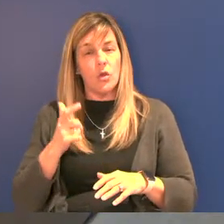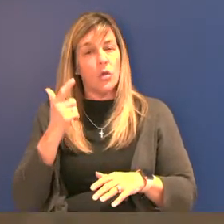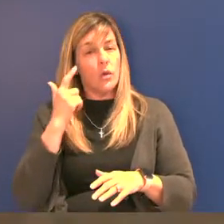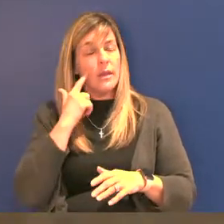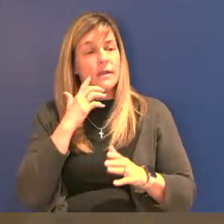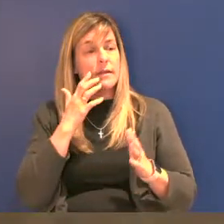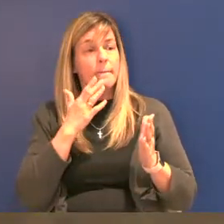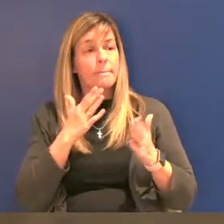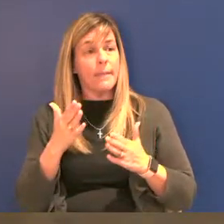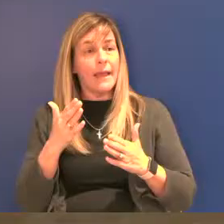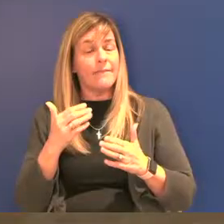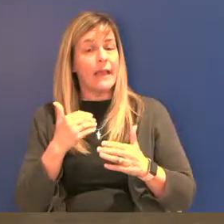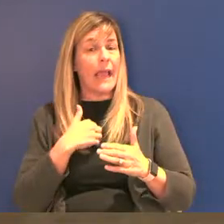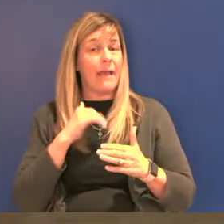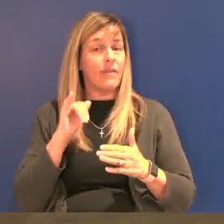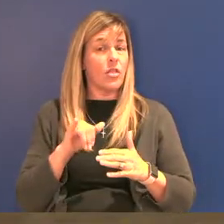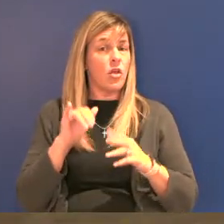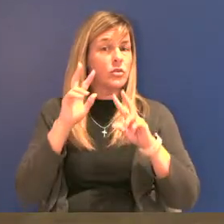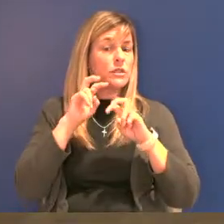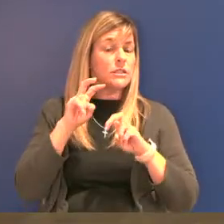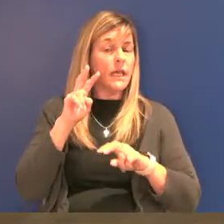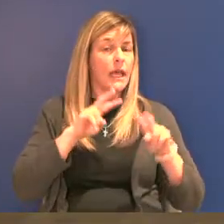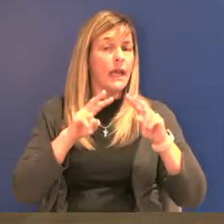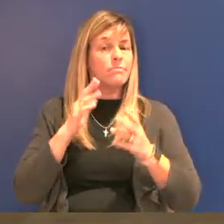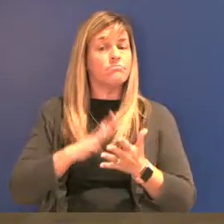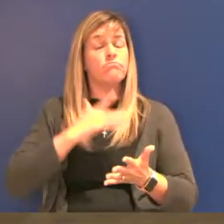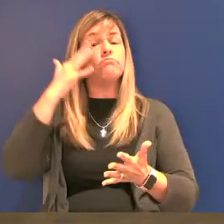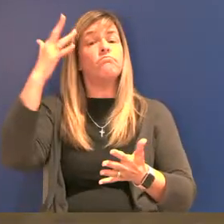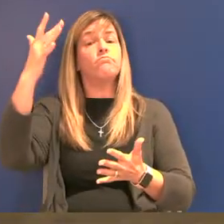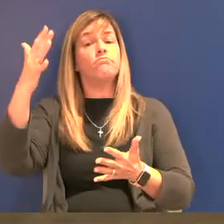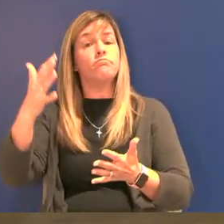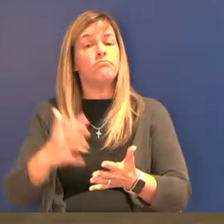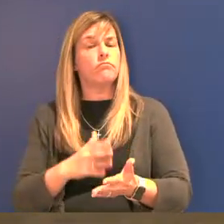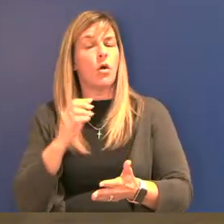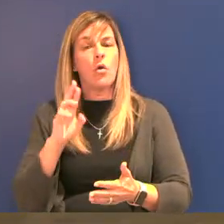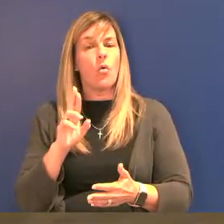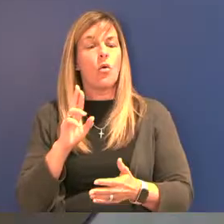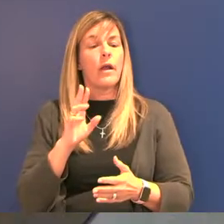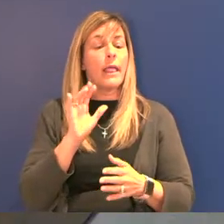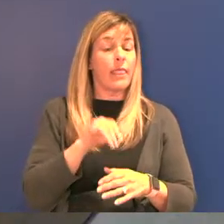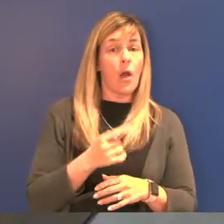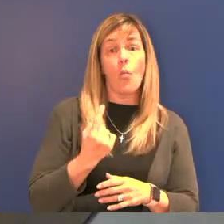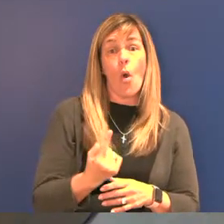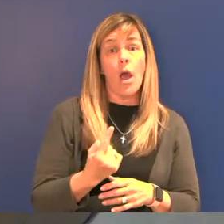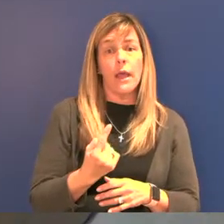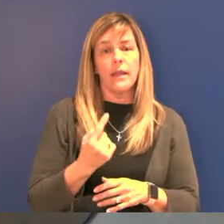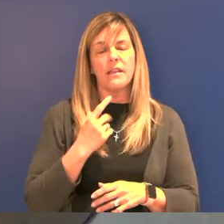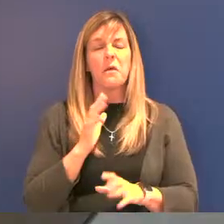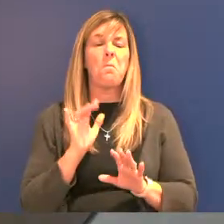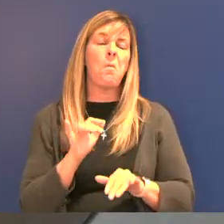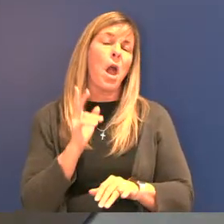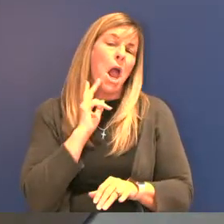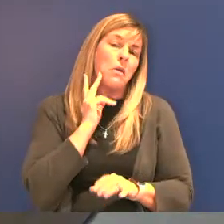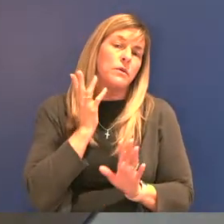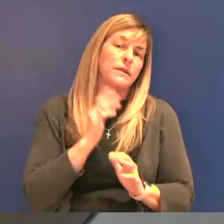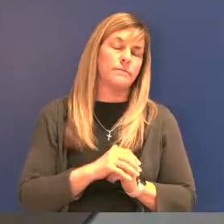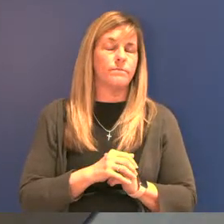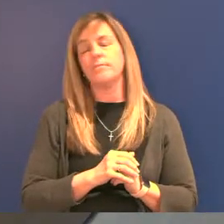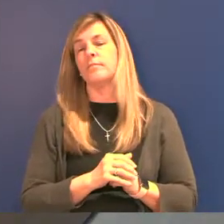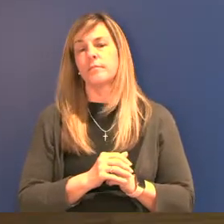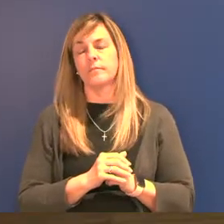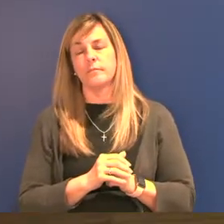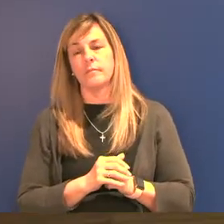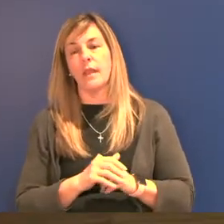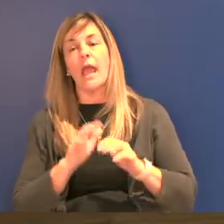facilities assessments every so often, or is it just that one and then we'll see? That is an excellent question. So this is something that we